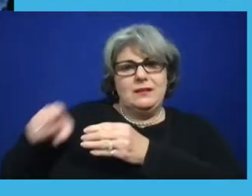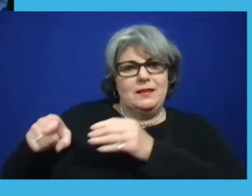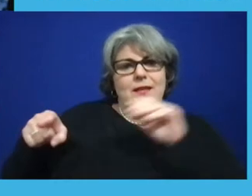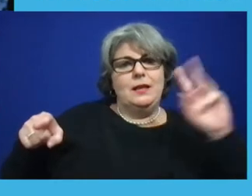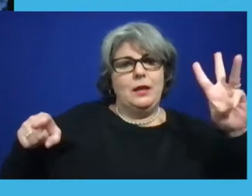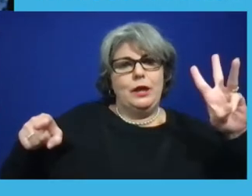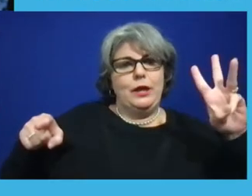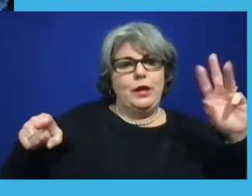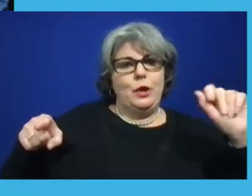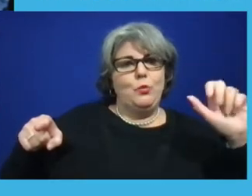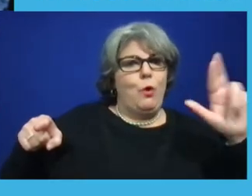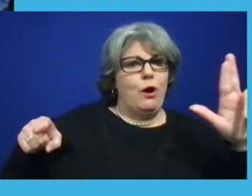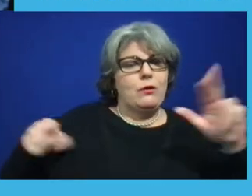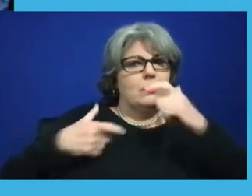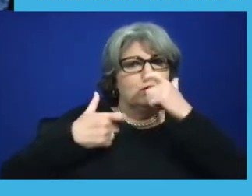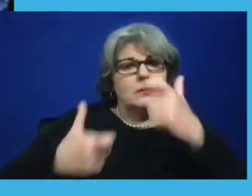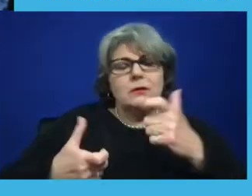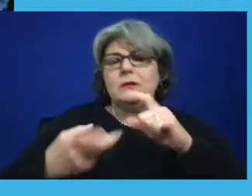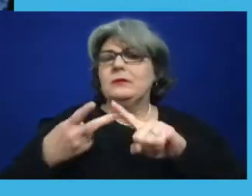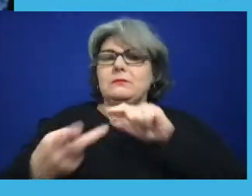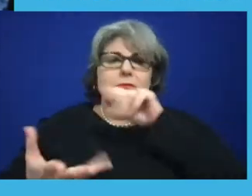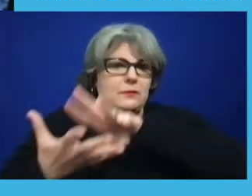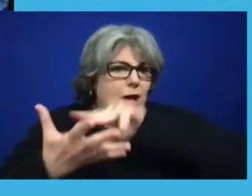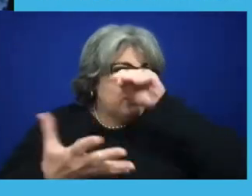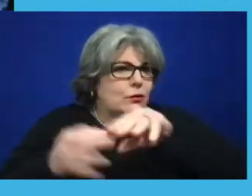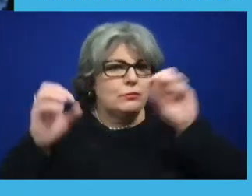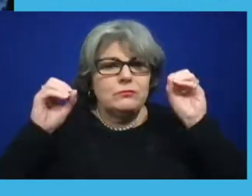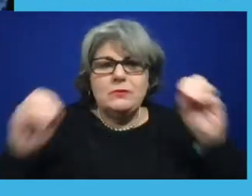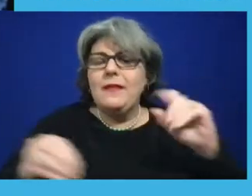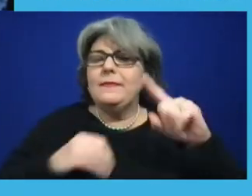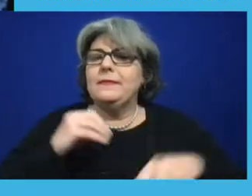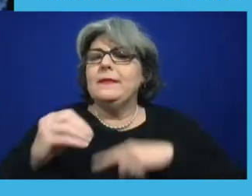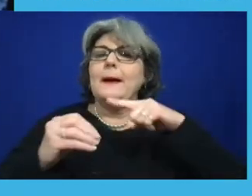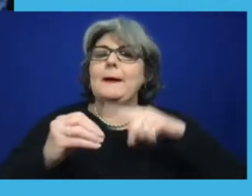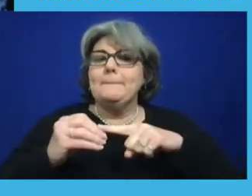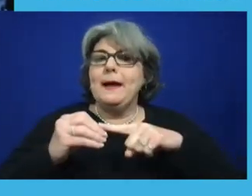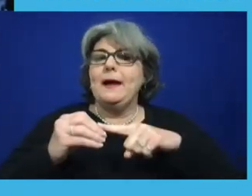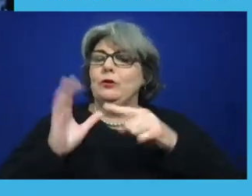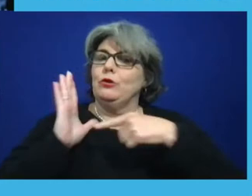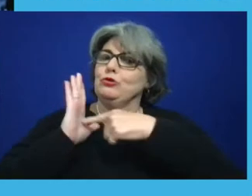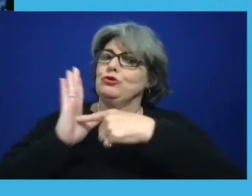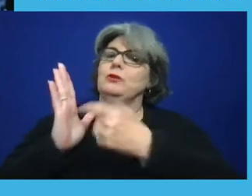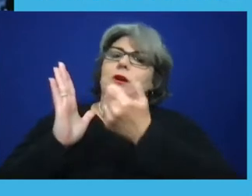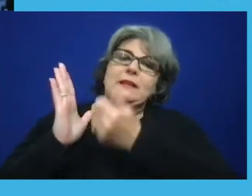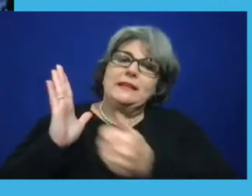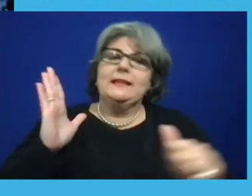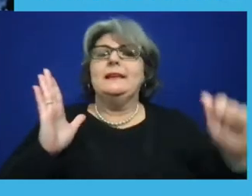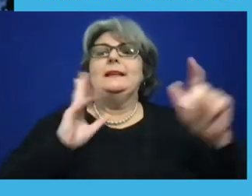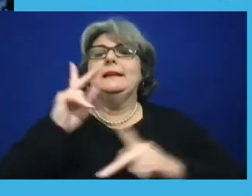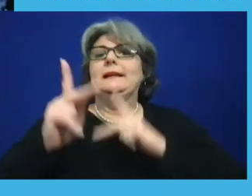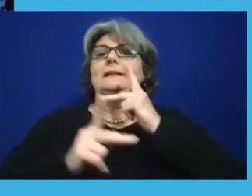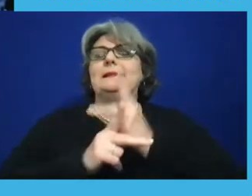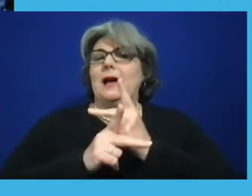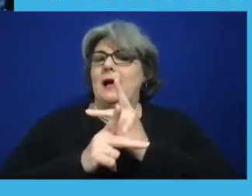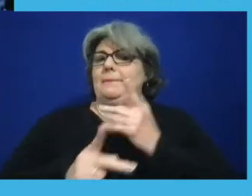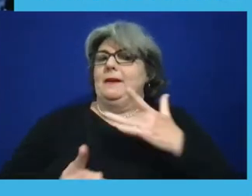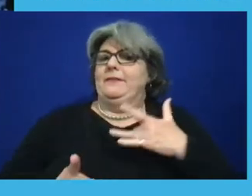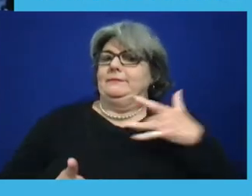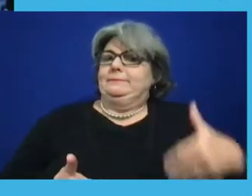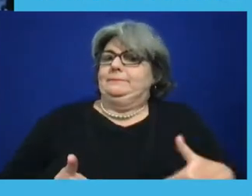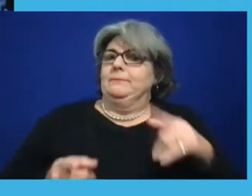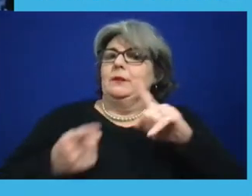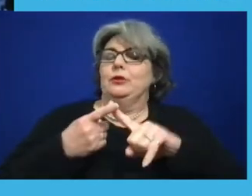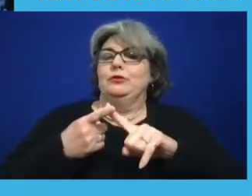there is very little evidence that he has taken any interest bothered to learn anything about